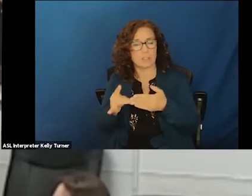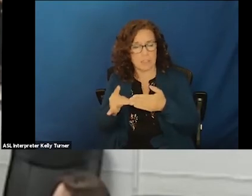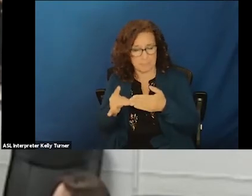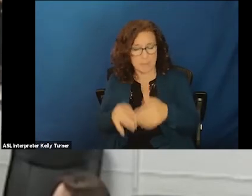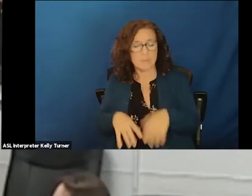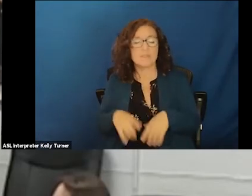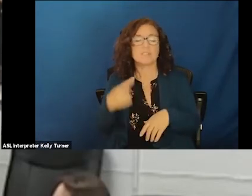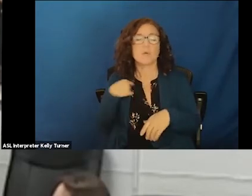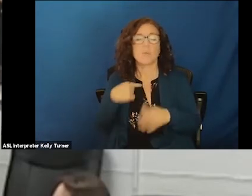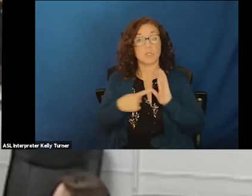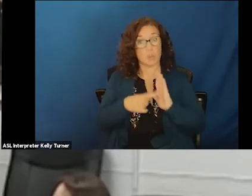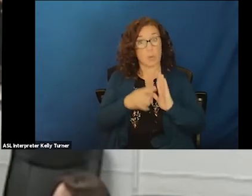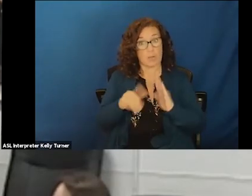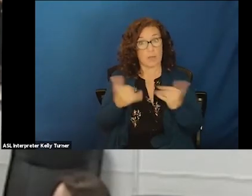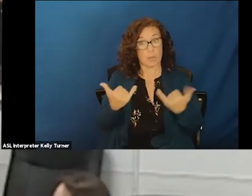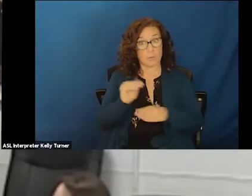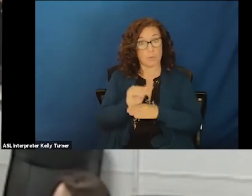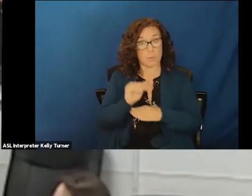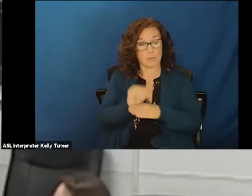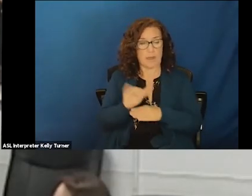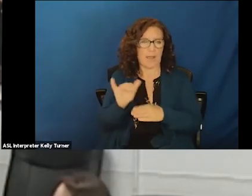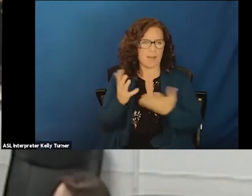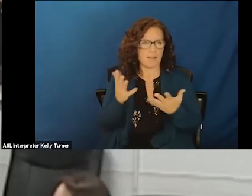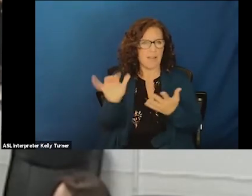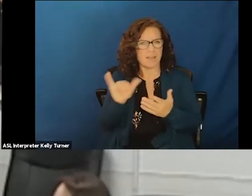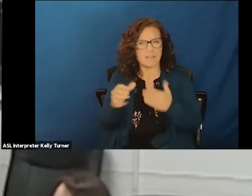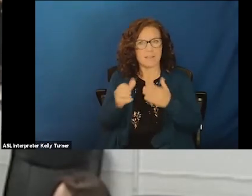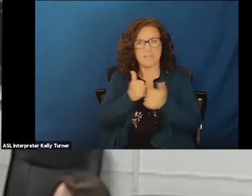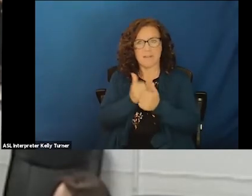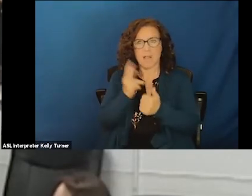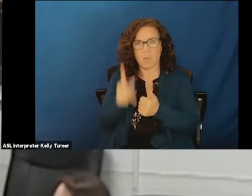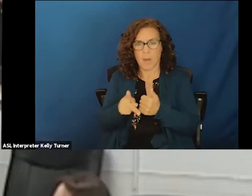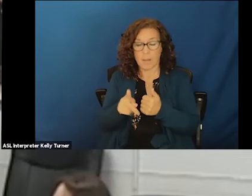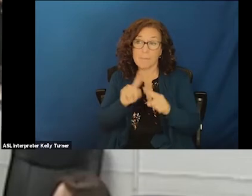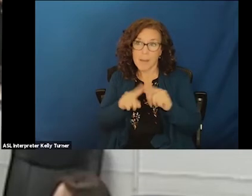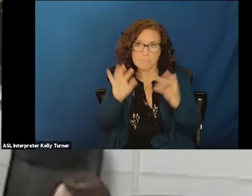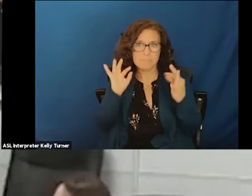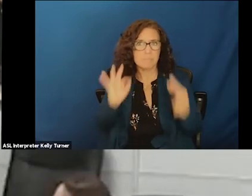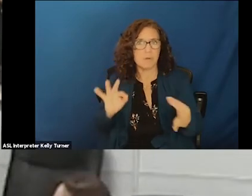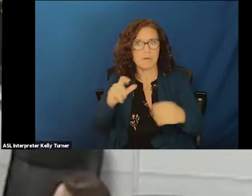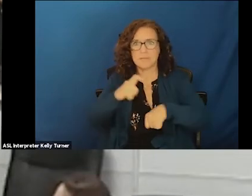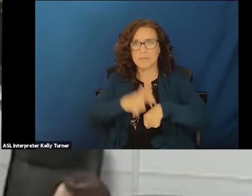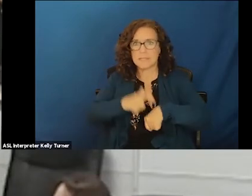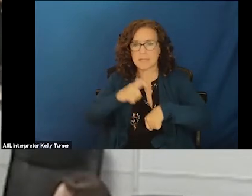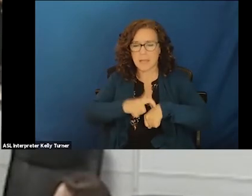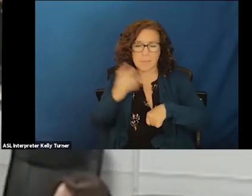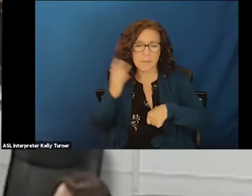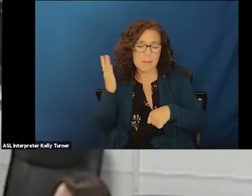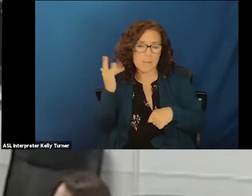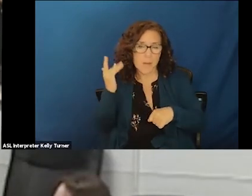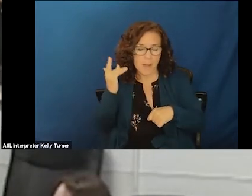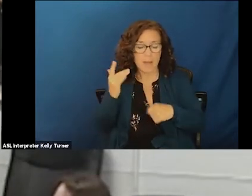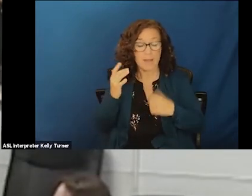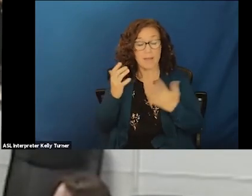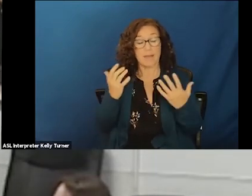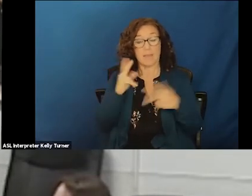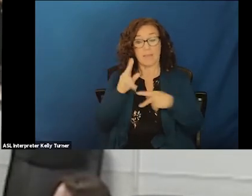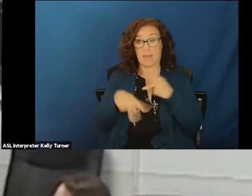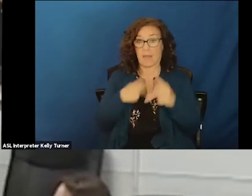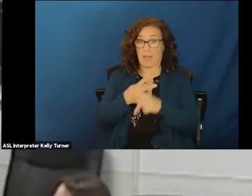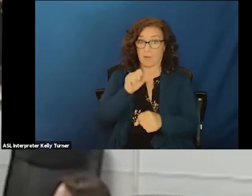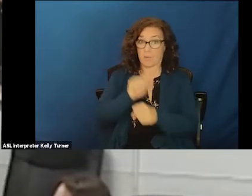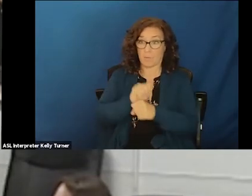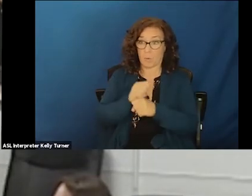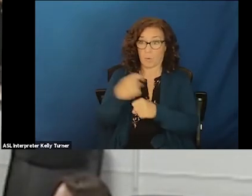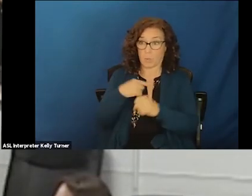Maldonado mentioned, the type of work that we're engaging in terms of the personnel we're hiring, the initiatives that